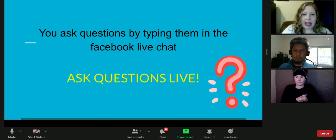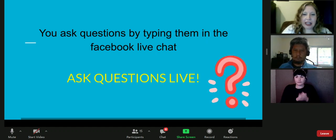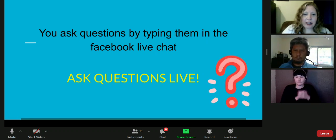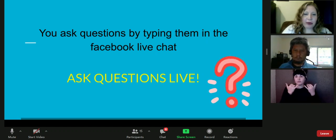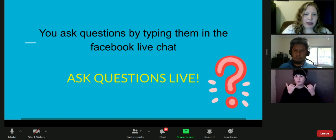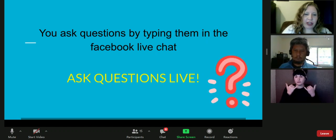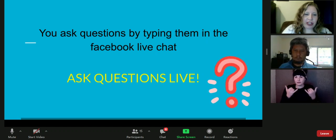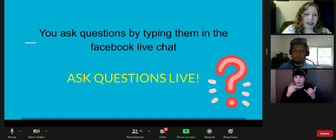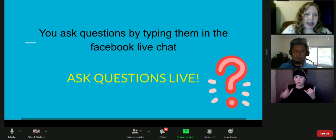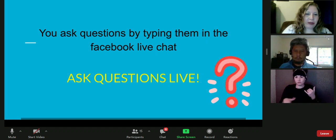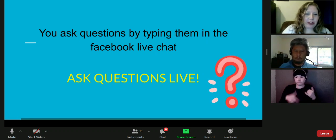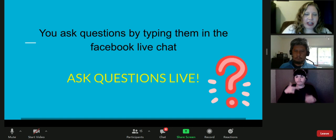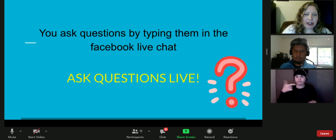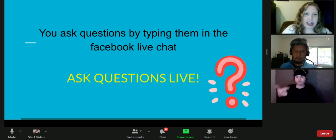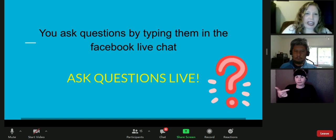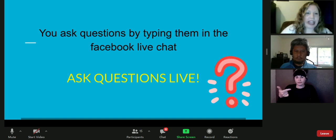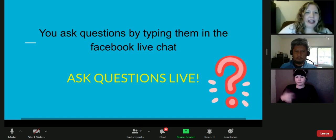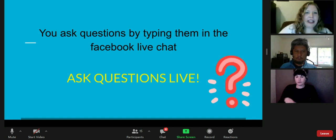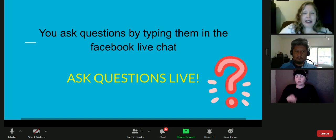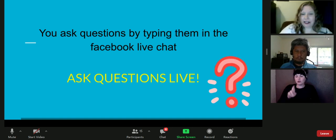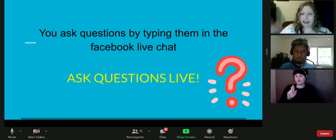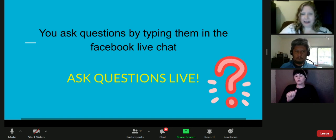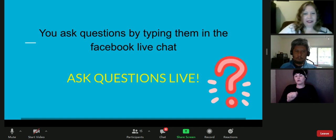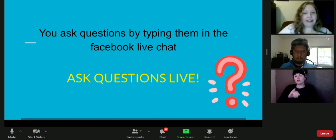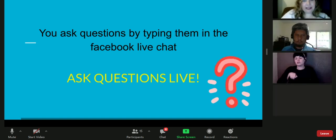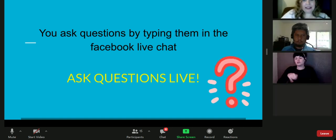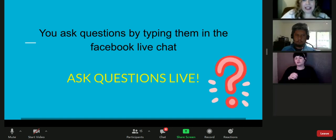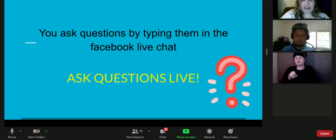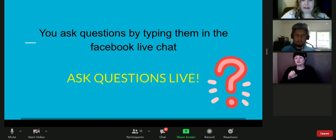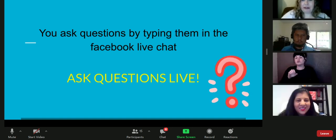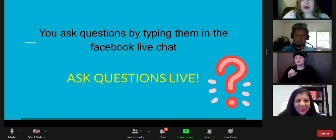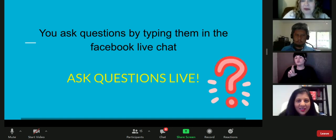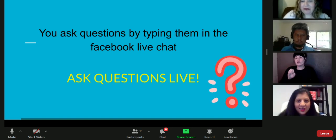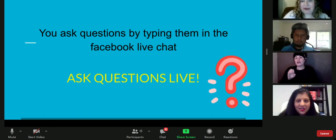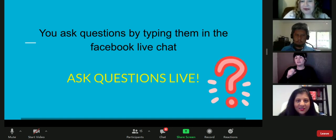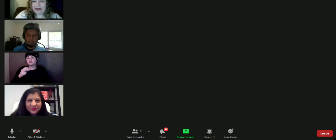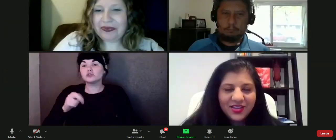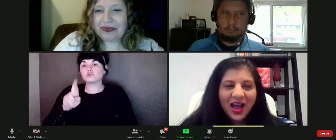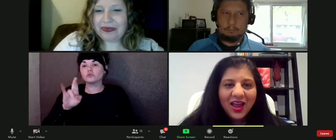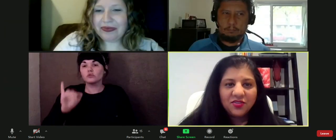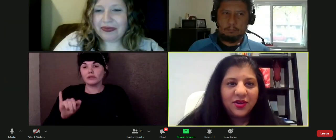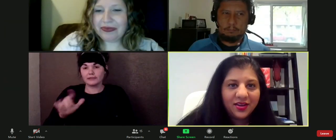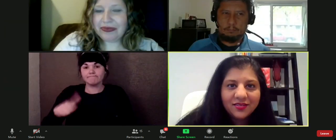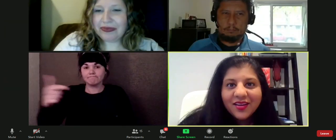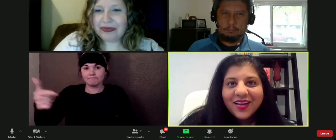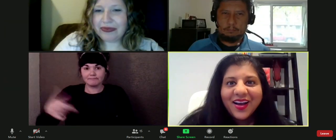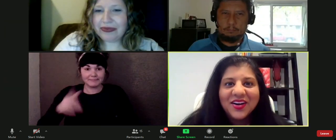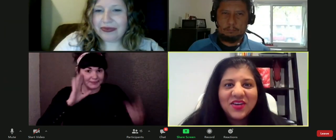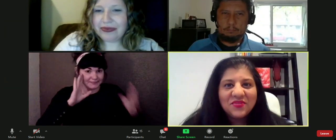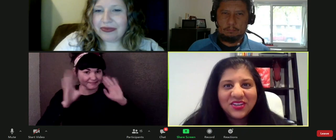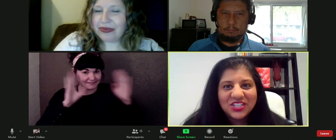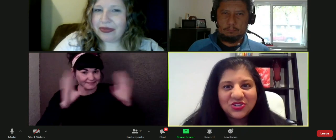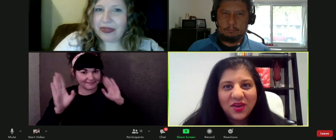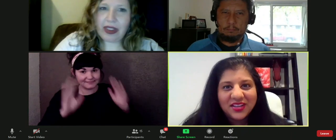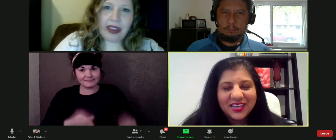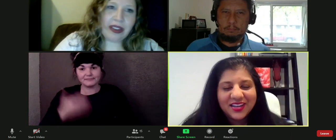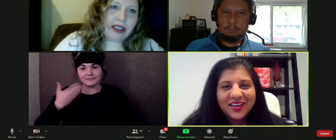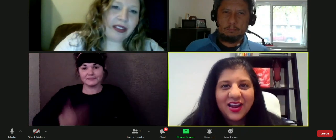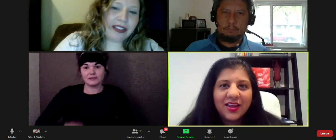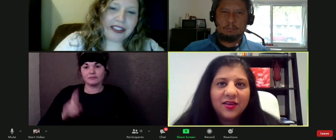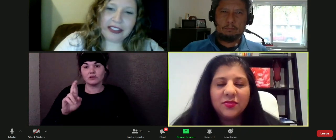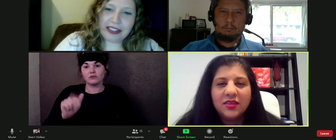pass this on to Rajeshree. Rajeshree, let's hear from you. Hi, everybody. I'm Rajeshree